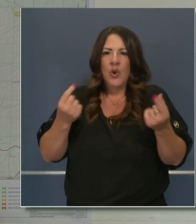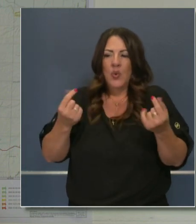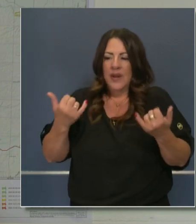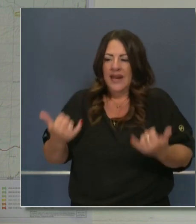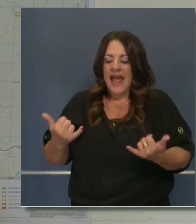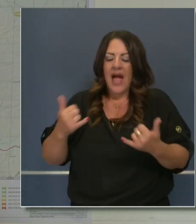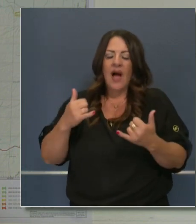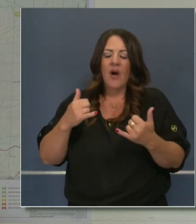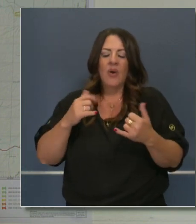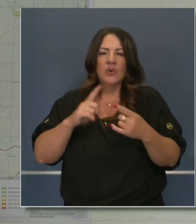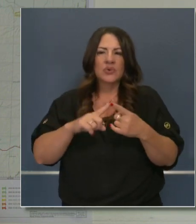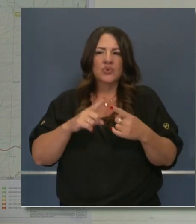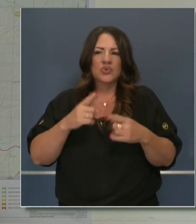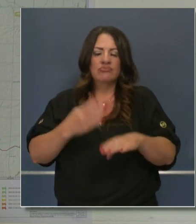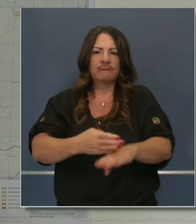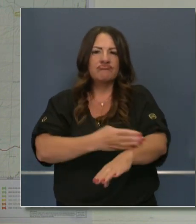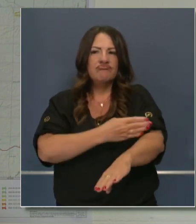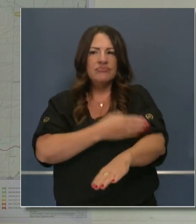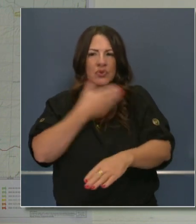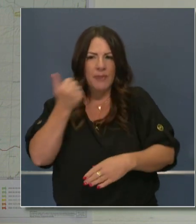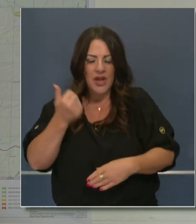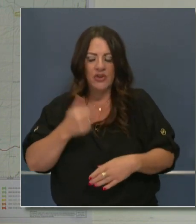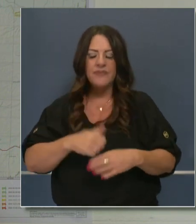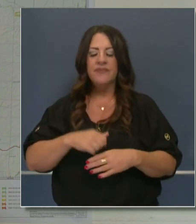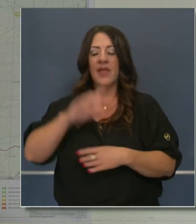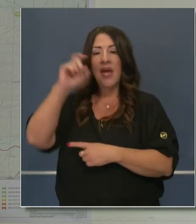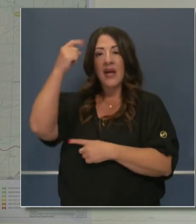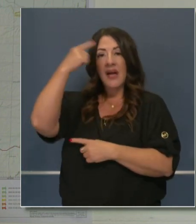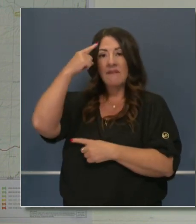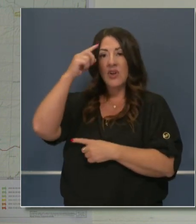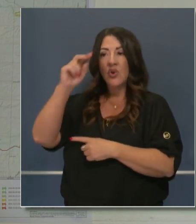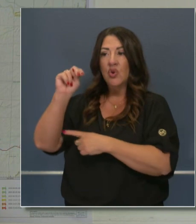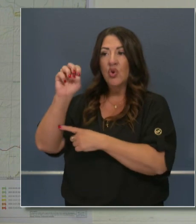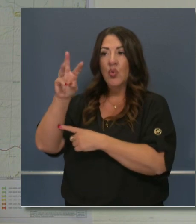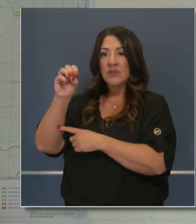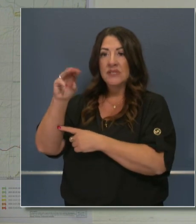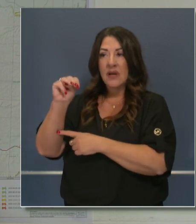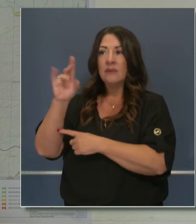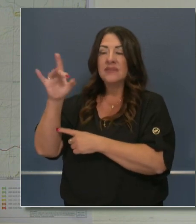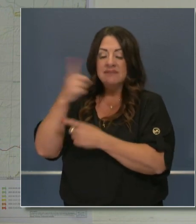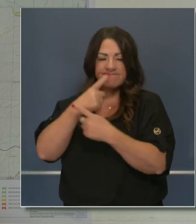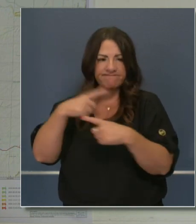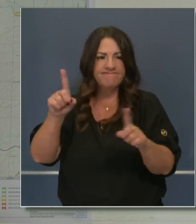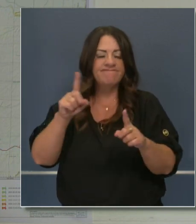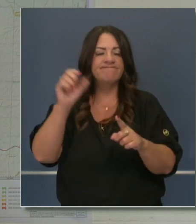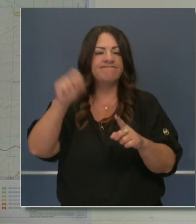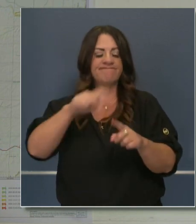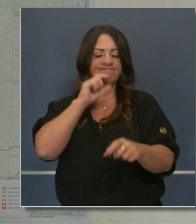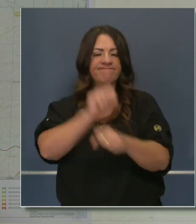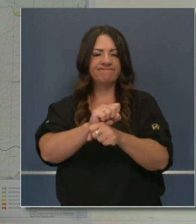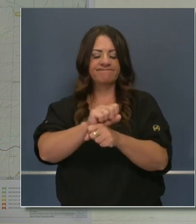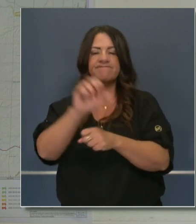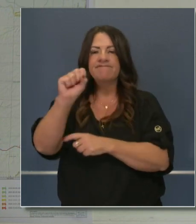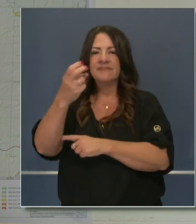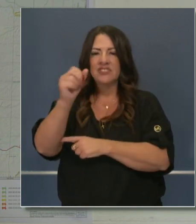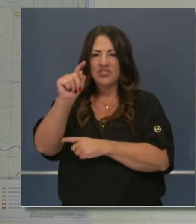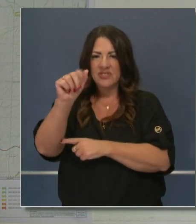pathway. Early on, Governor Newsom did proclaim a state of emergency for the Shasta County and the Zogg